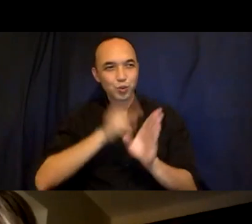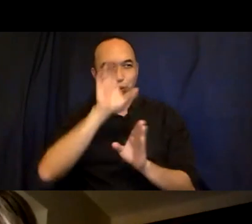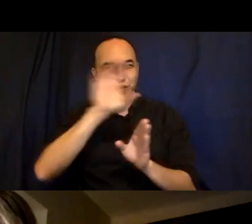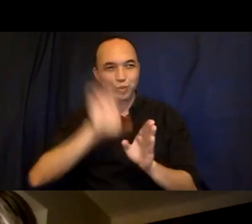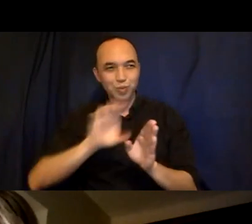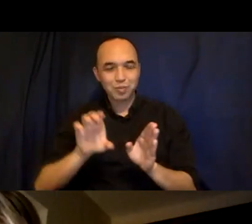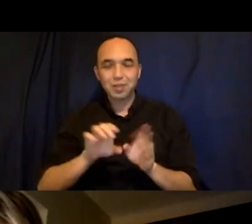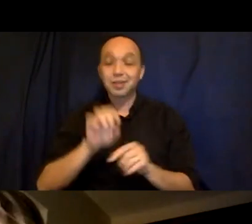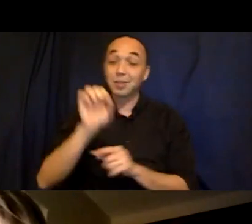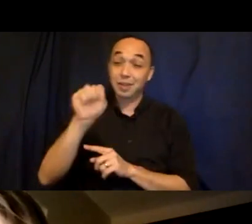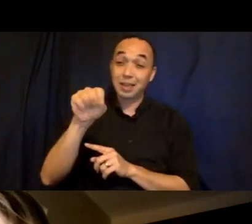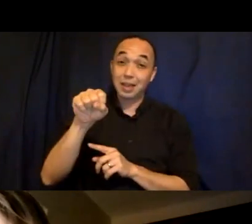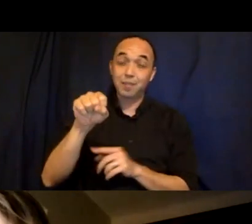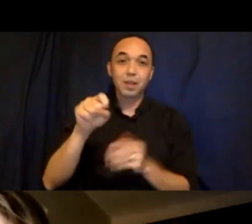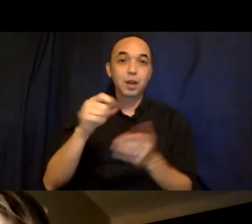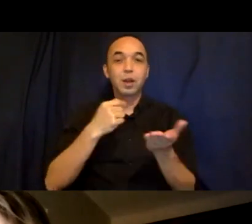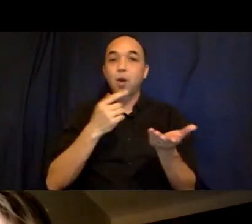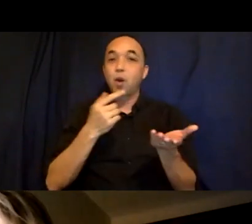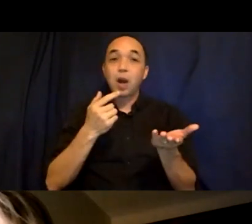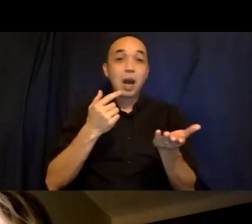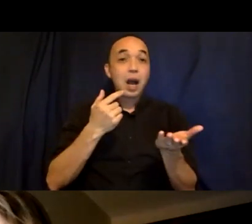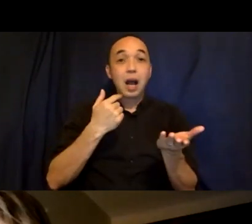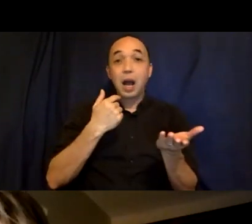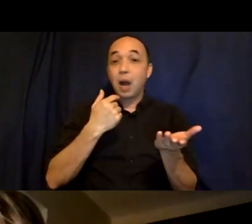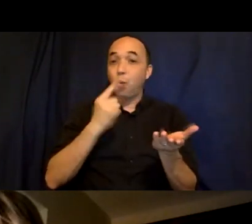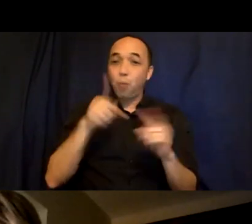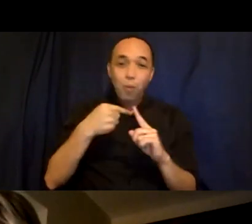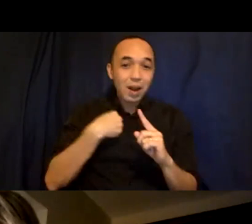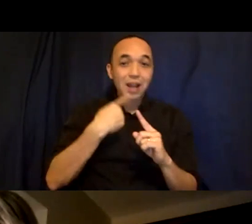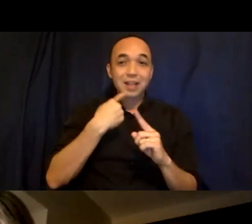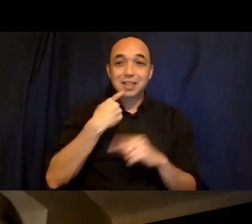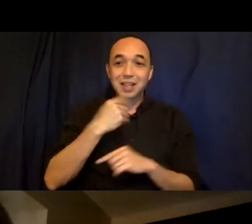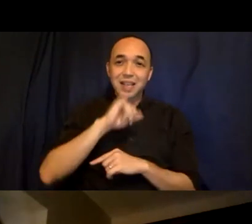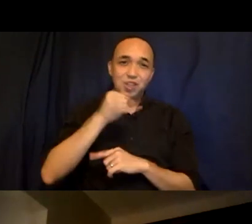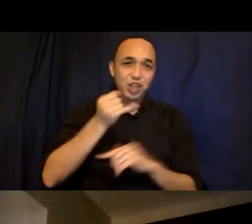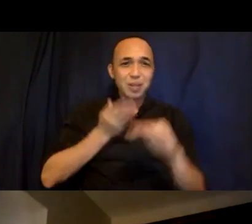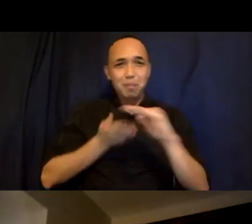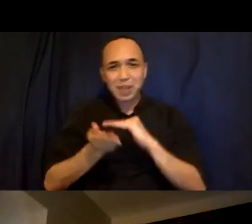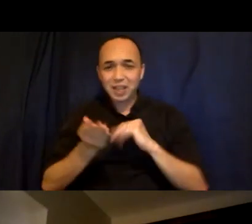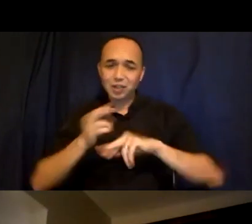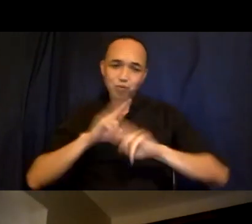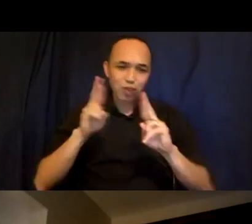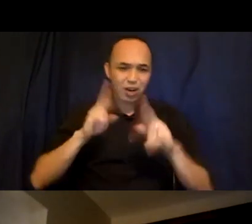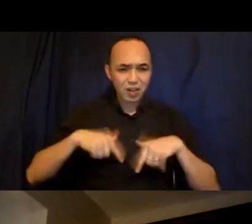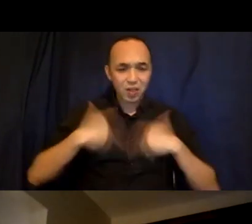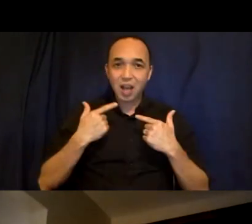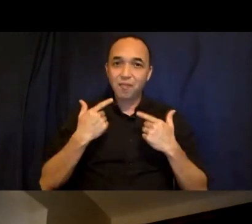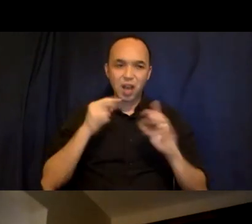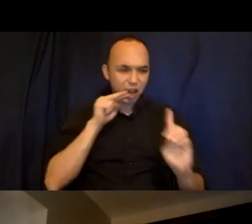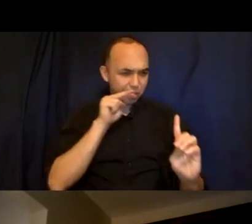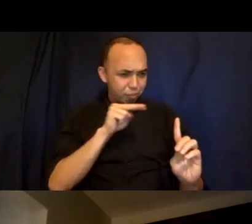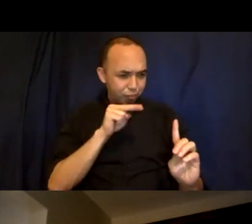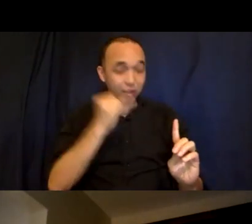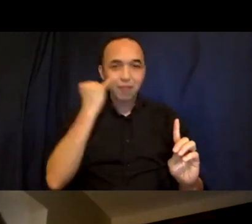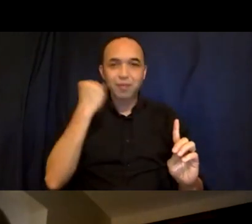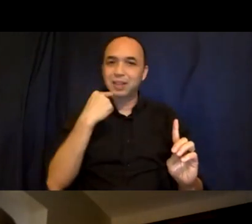me. So I go live, like when I say Jake and Bake is going live, I go live. Like I watch the clock. And if I say it's